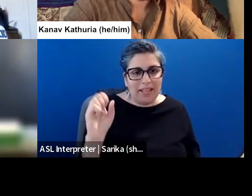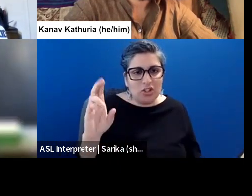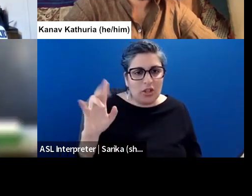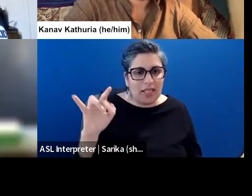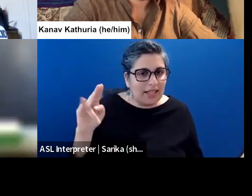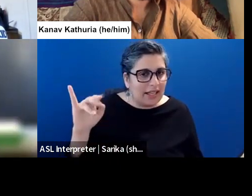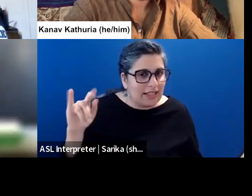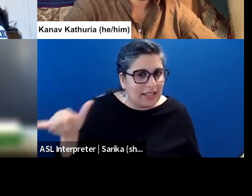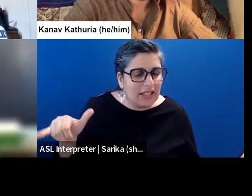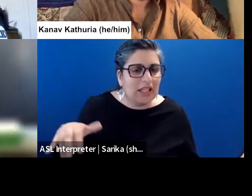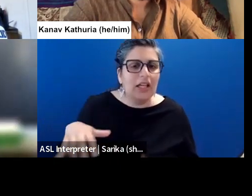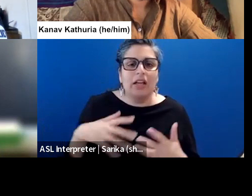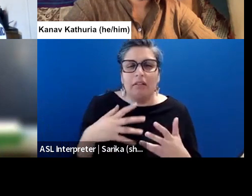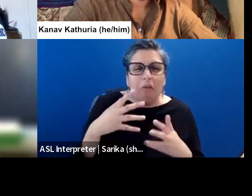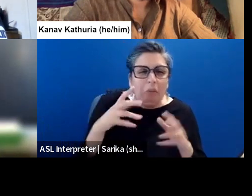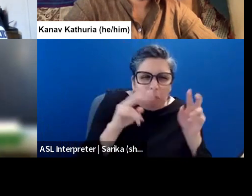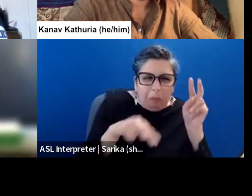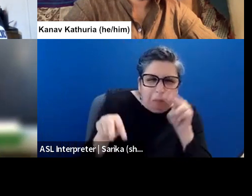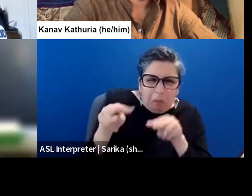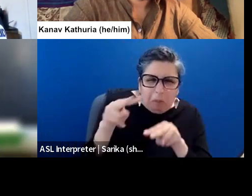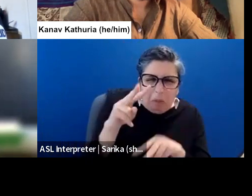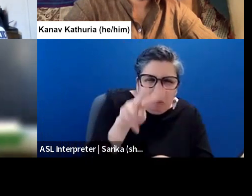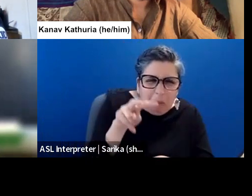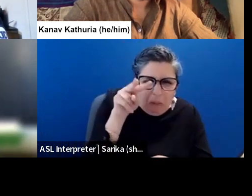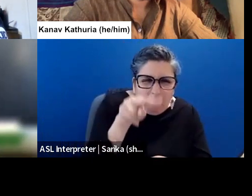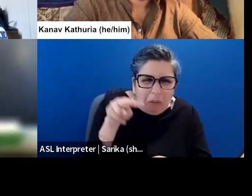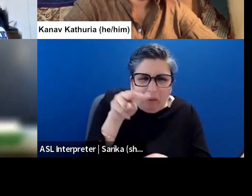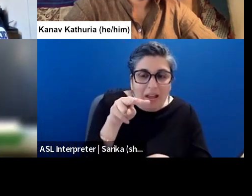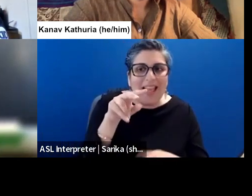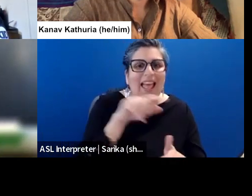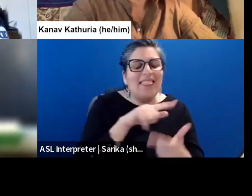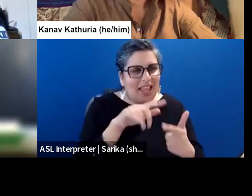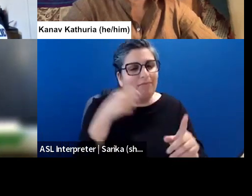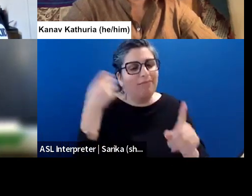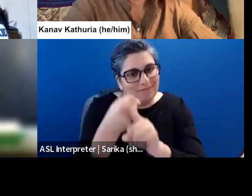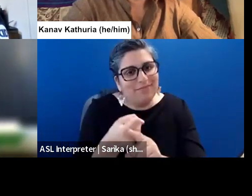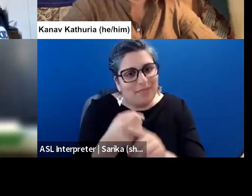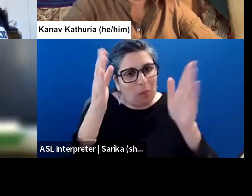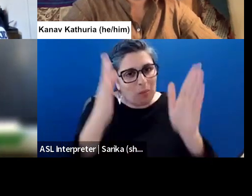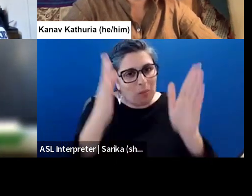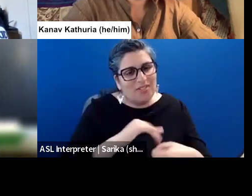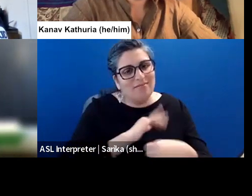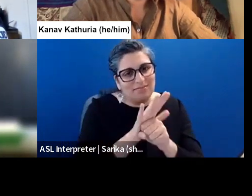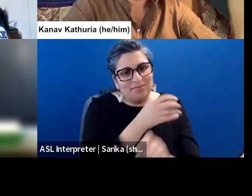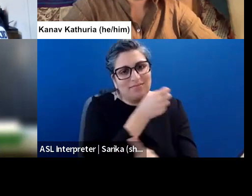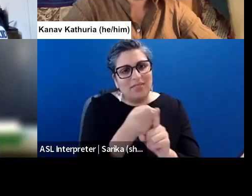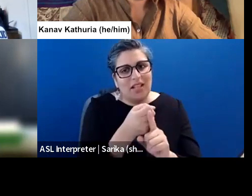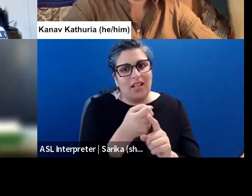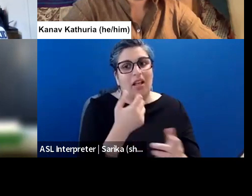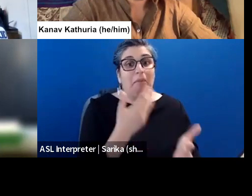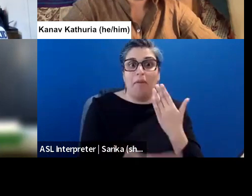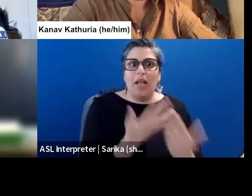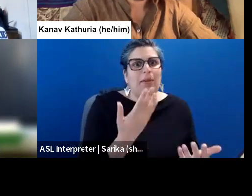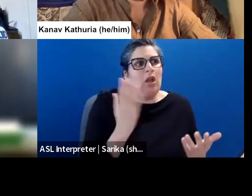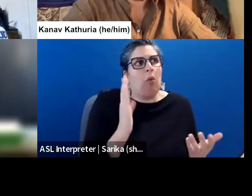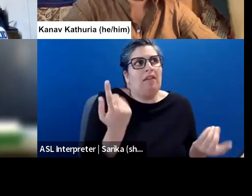And you know, that person, they got COVID. I mean, maybe they would have gotten COVID even if they hadn't done